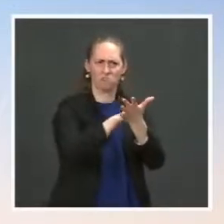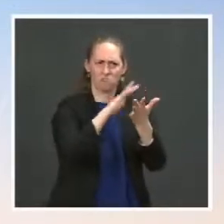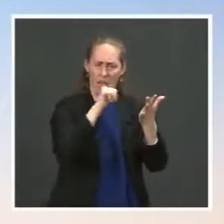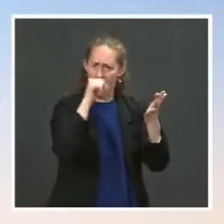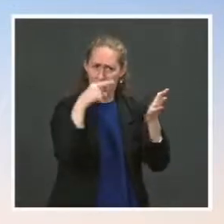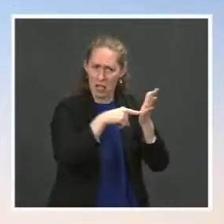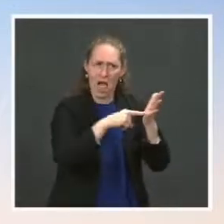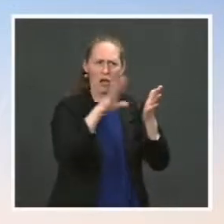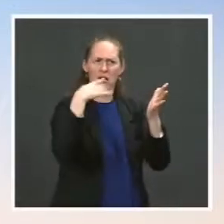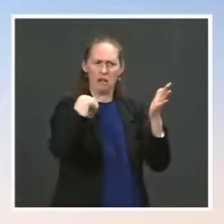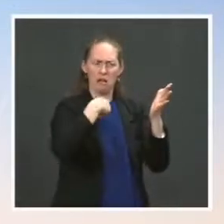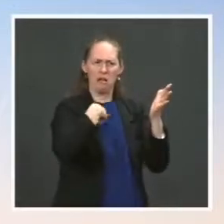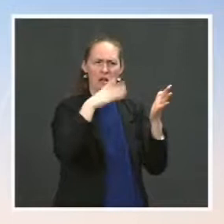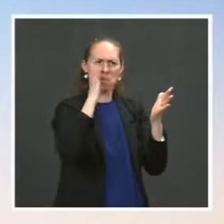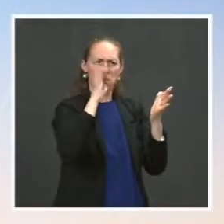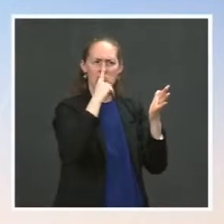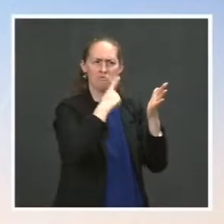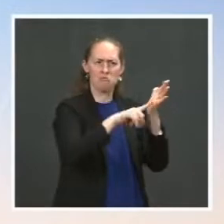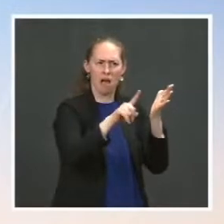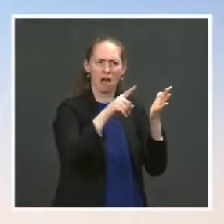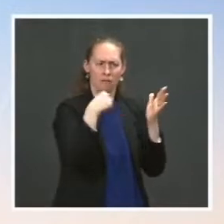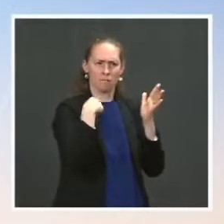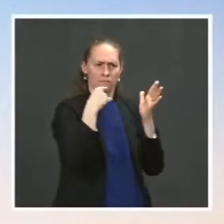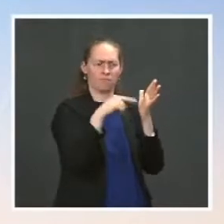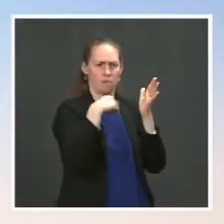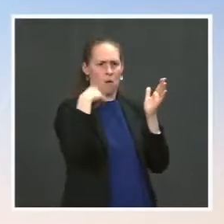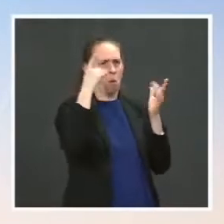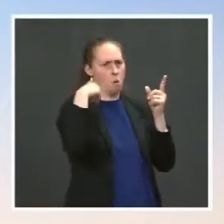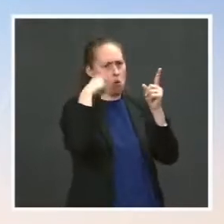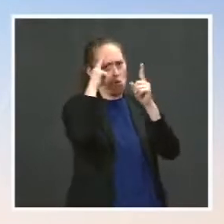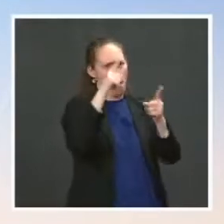have state-by-state details early next week.